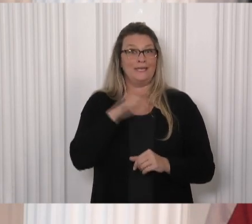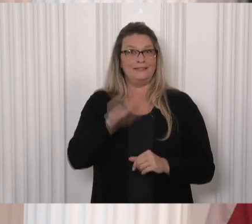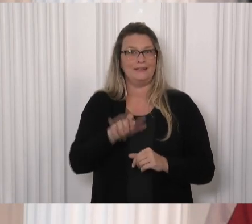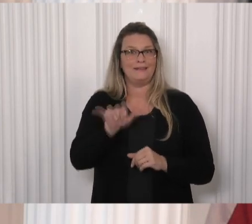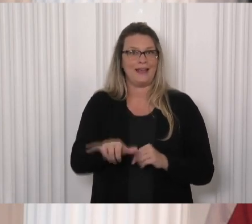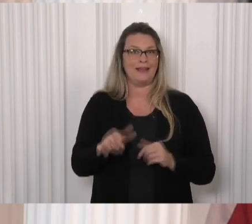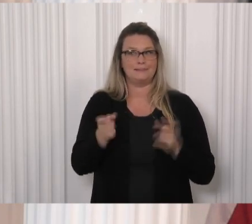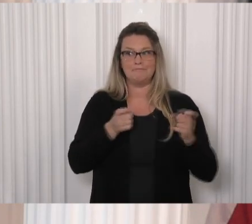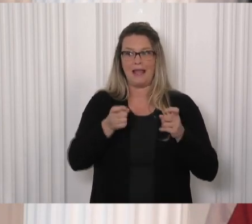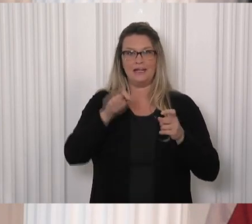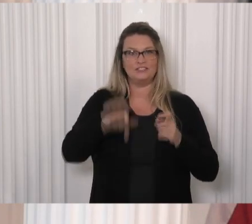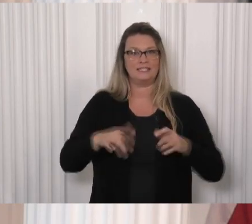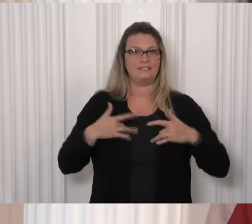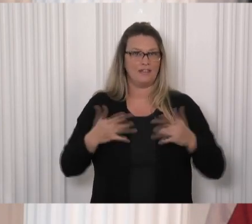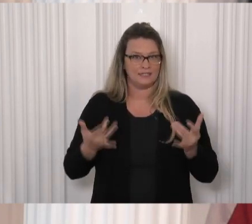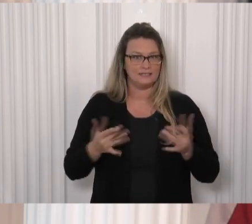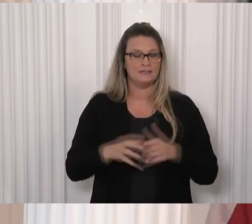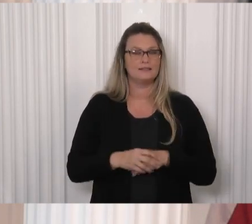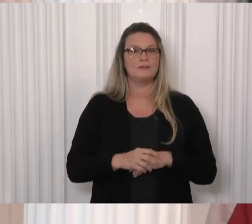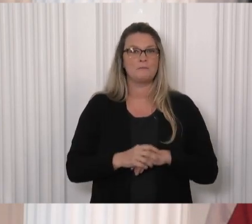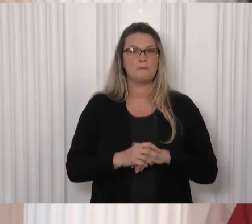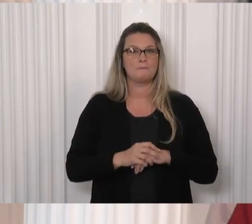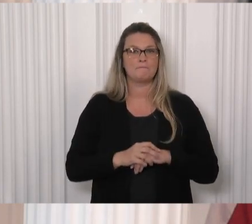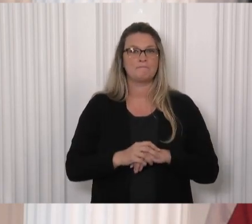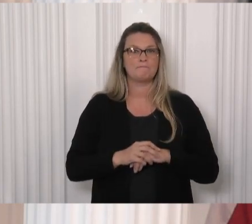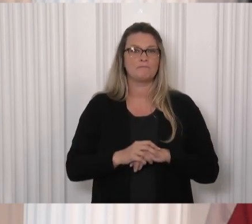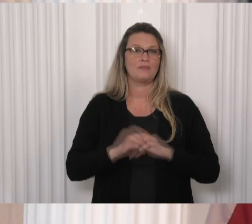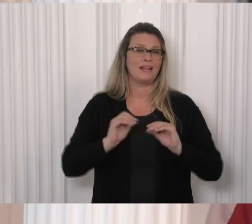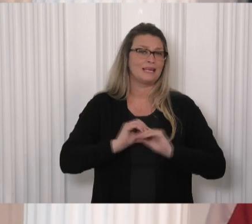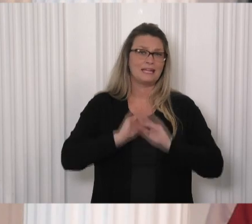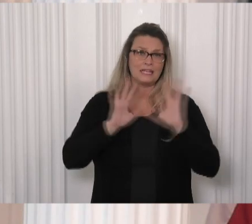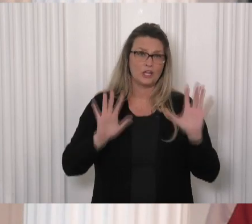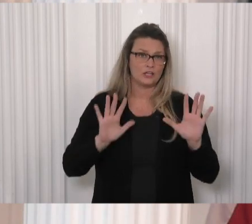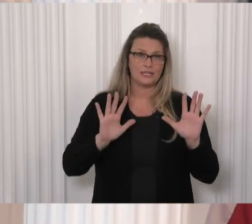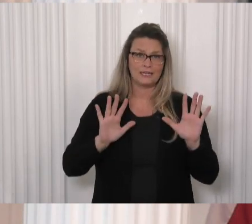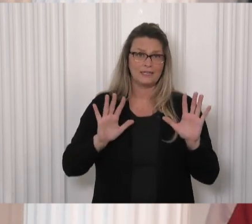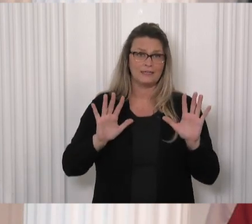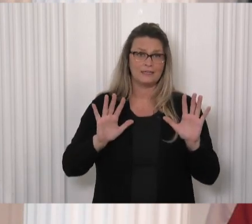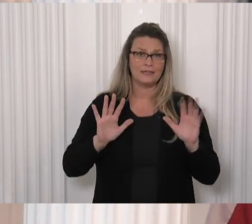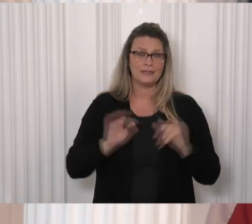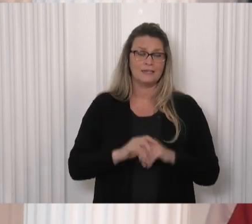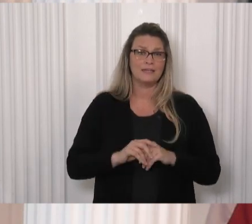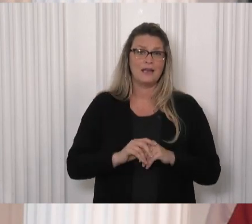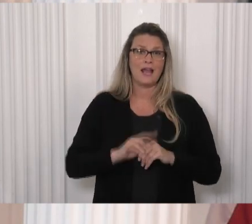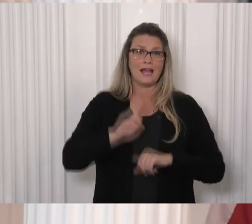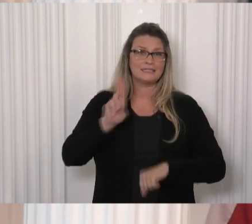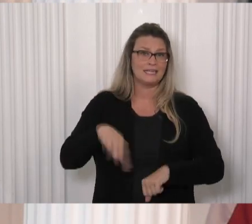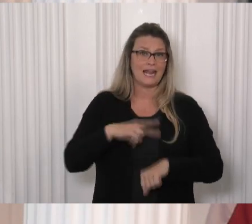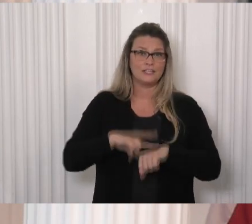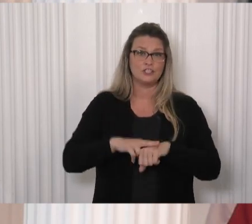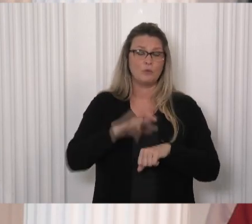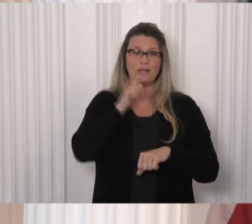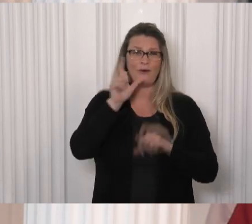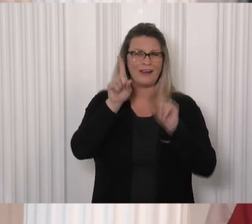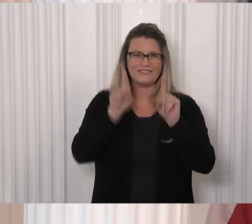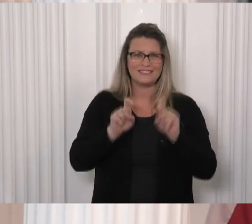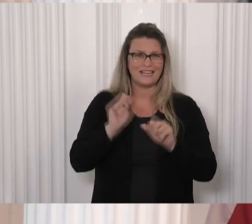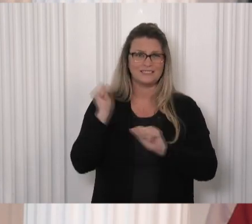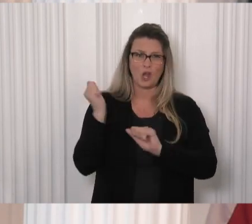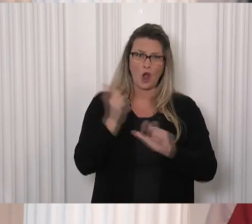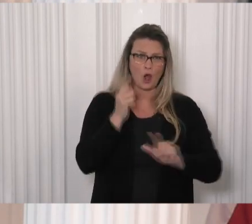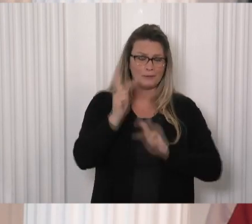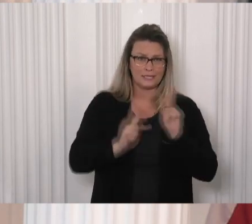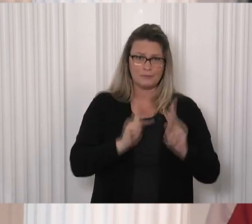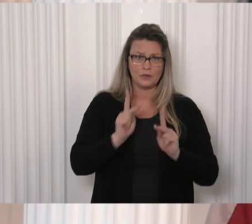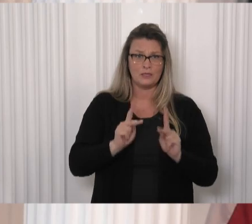event. We clearly, as a nation, you don't have to test everyone to manage a situation. You think about